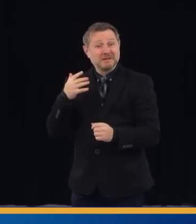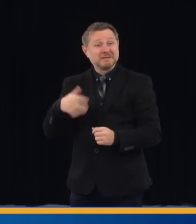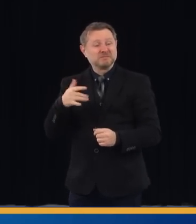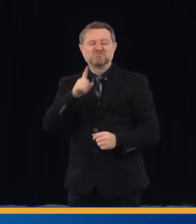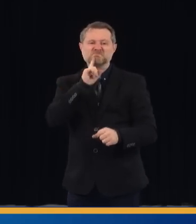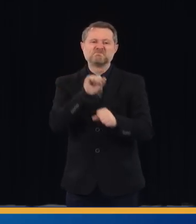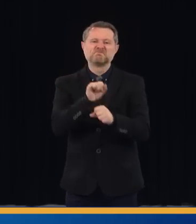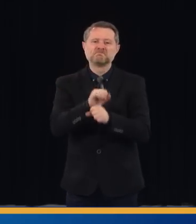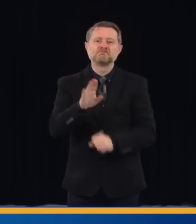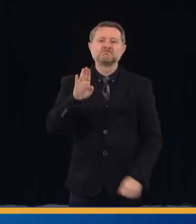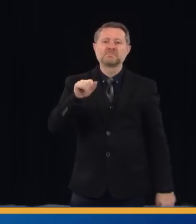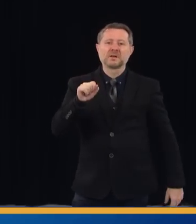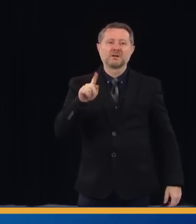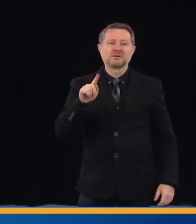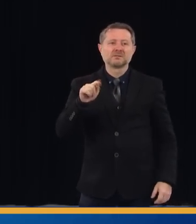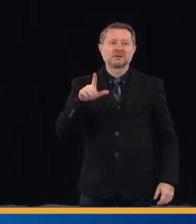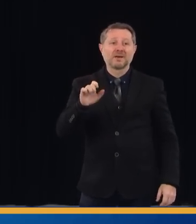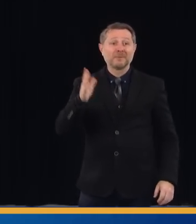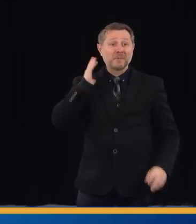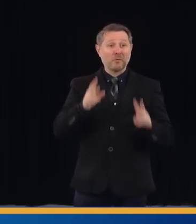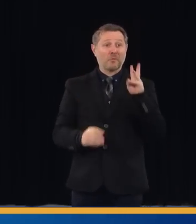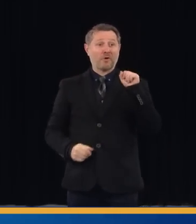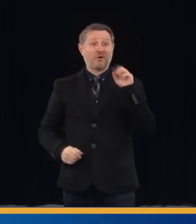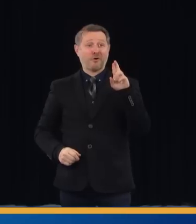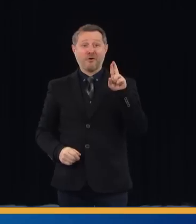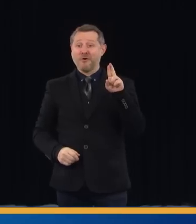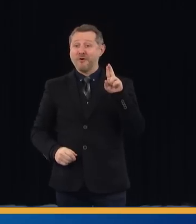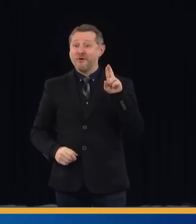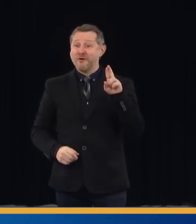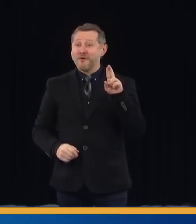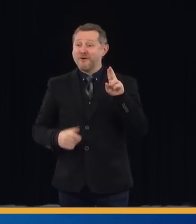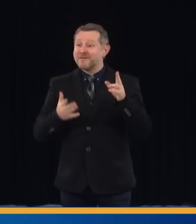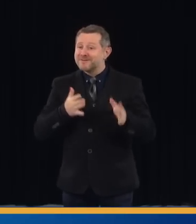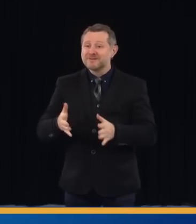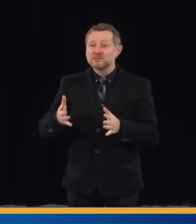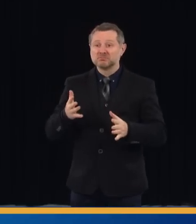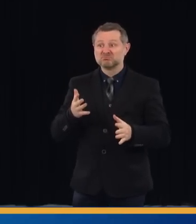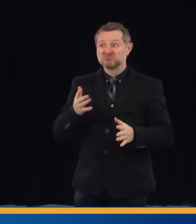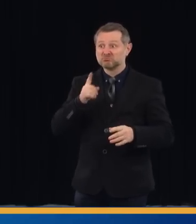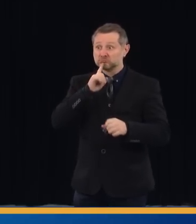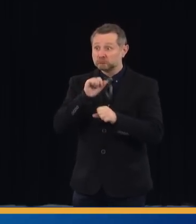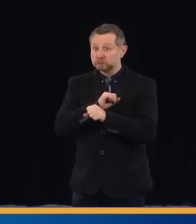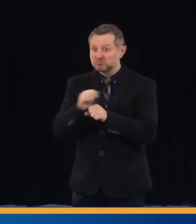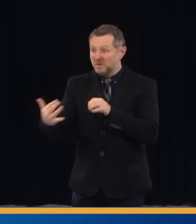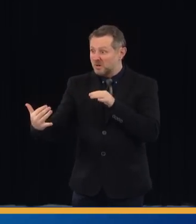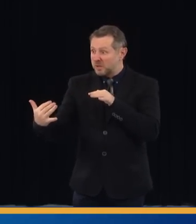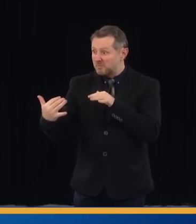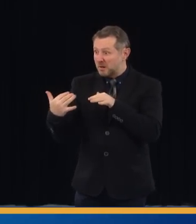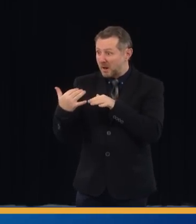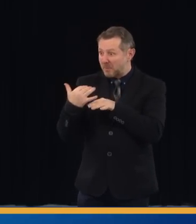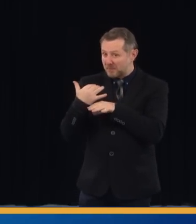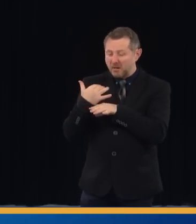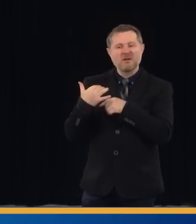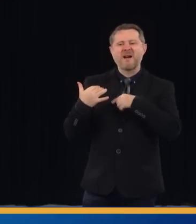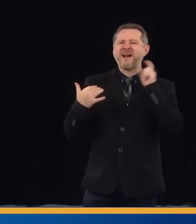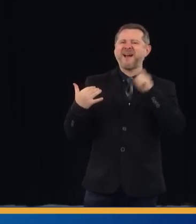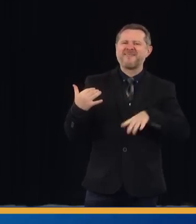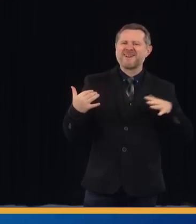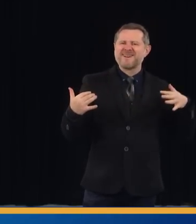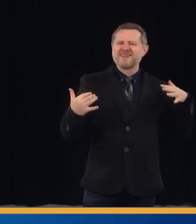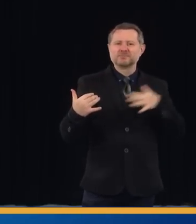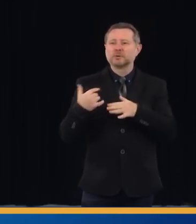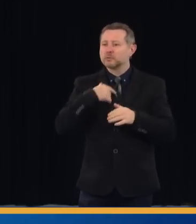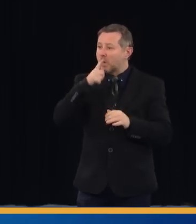been behind from day one. This virus has been ahead of us from day one. You don't win a war that